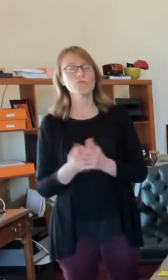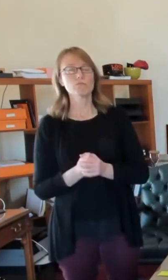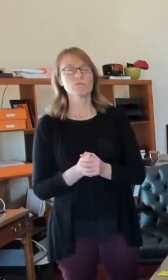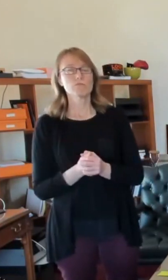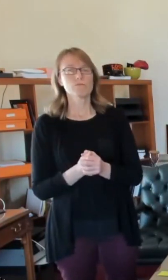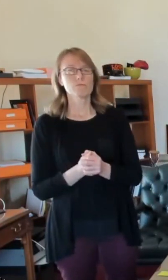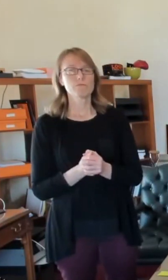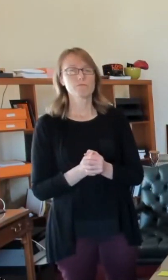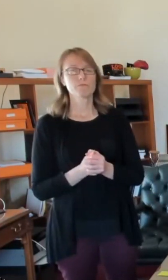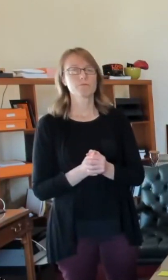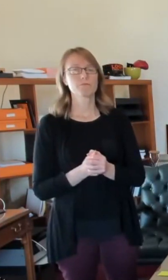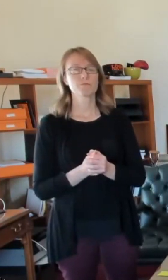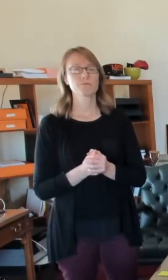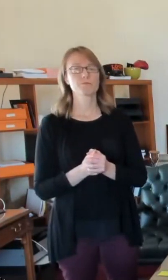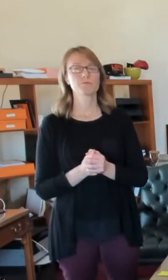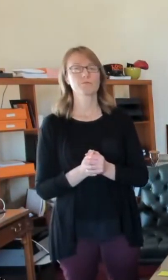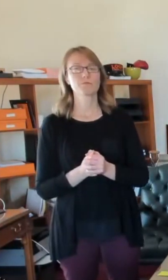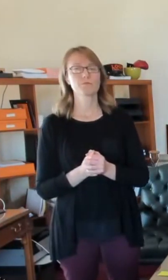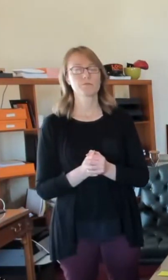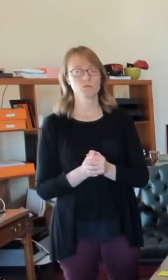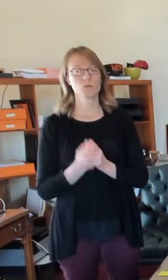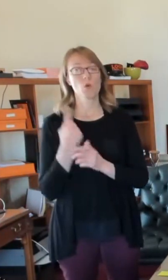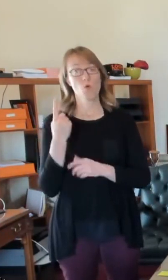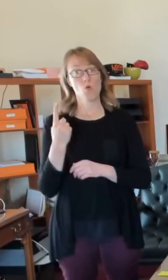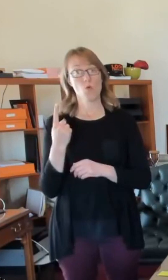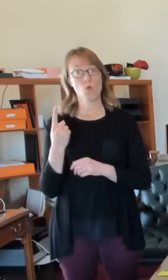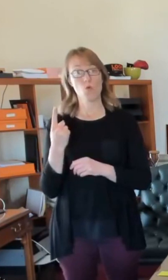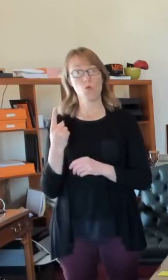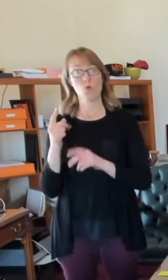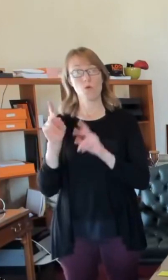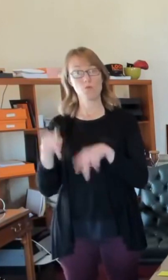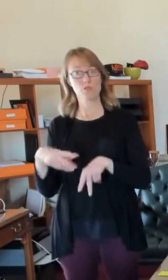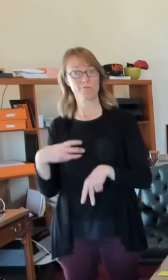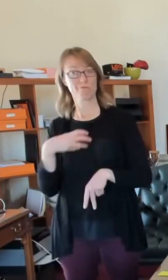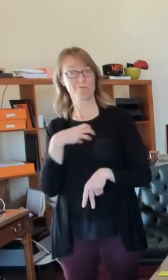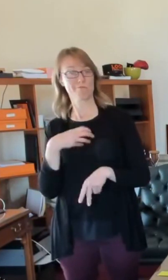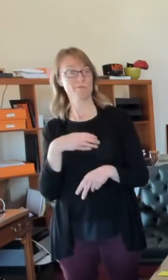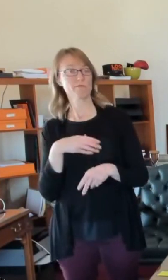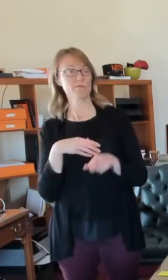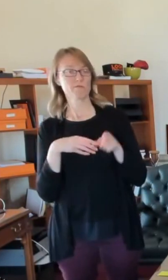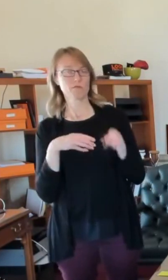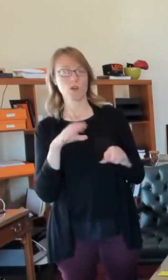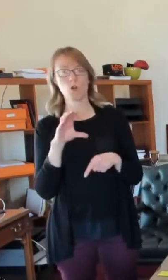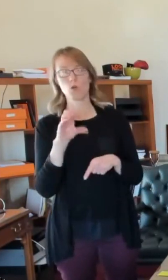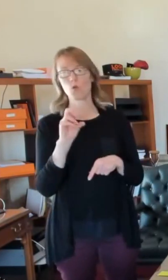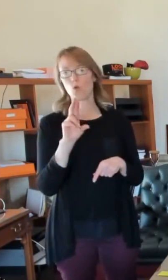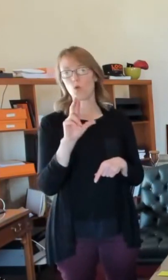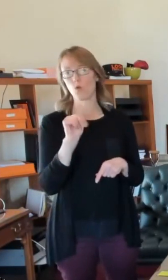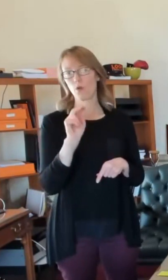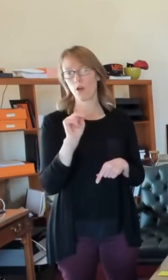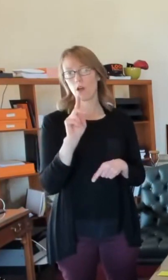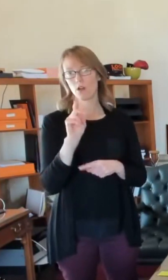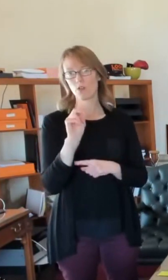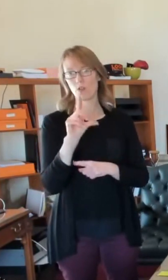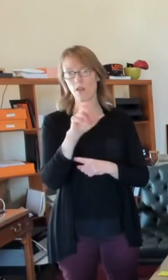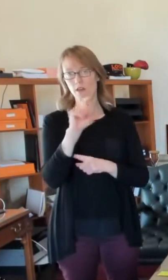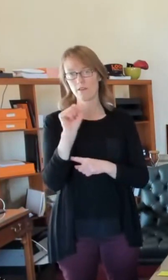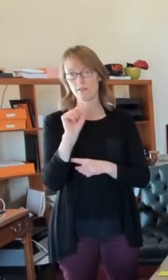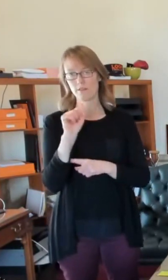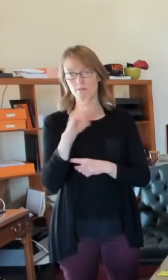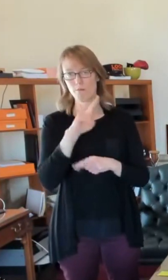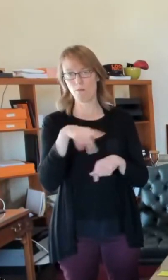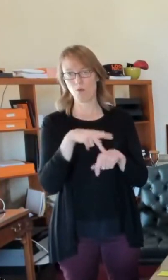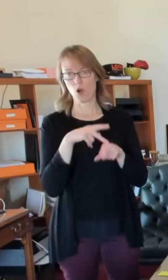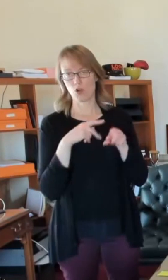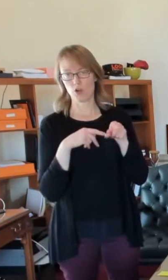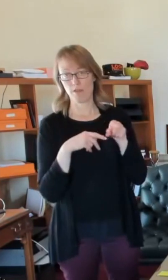I had was with regard to Carondelet Park. Most of the notes that I get with regard to Forest Park, people are in support of keeping